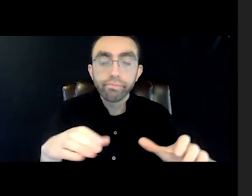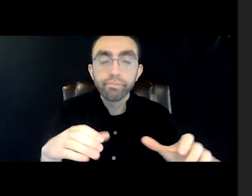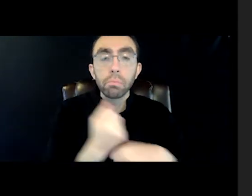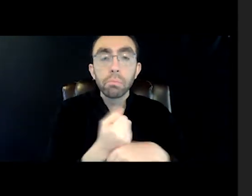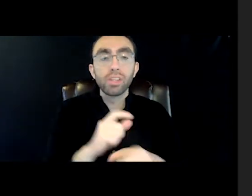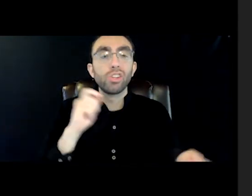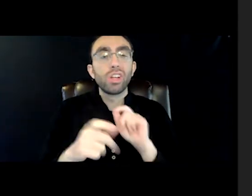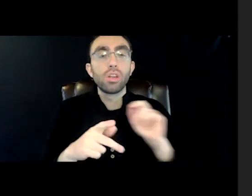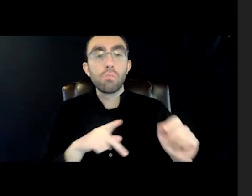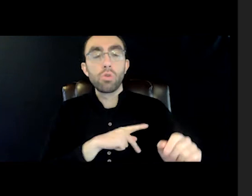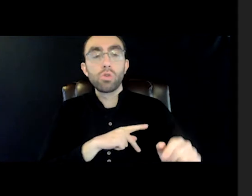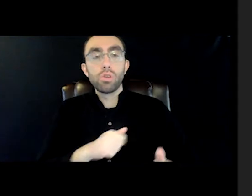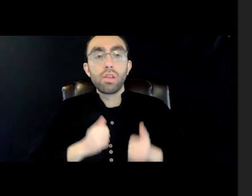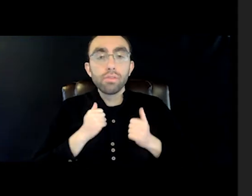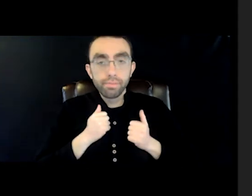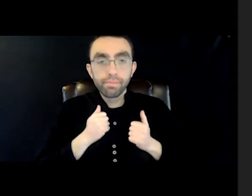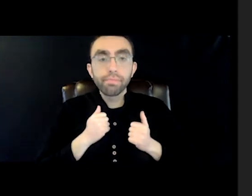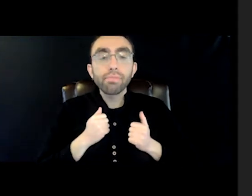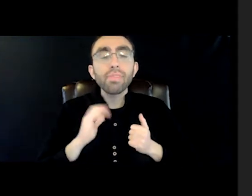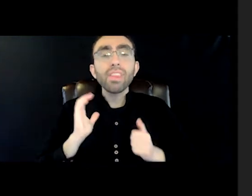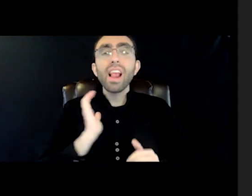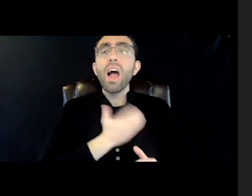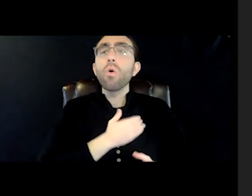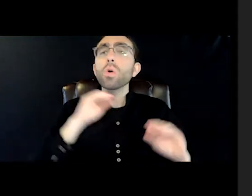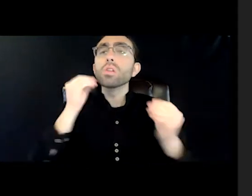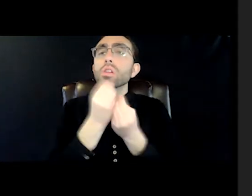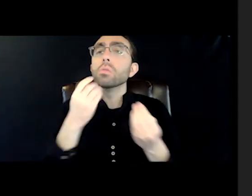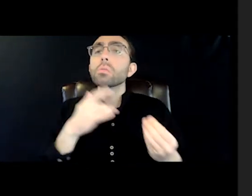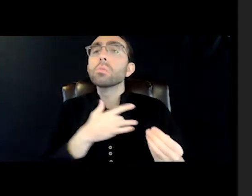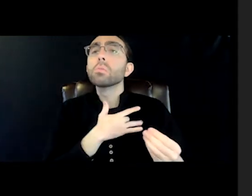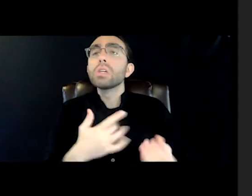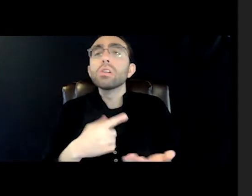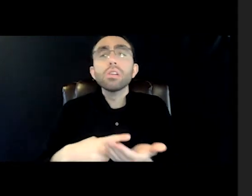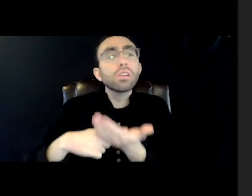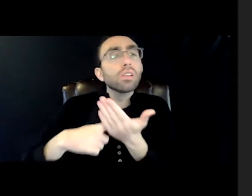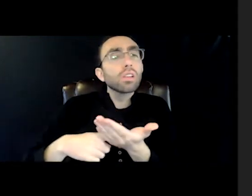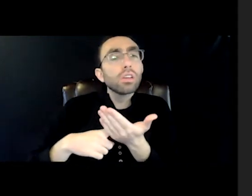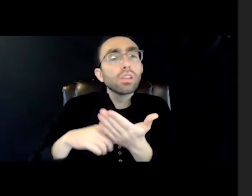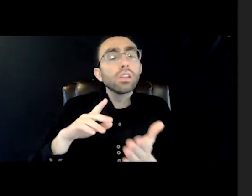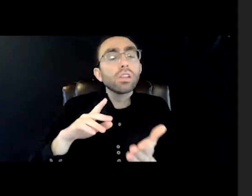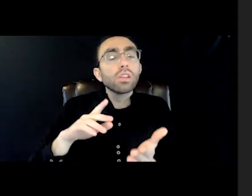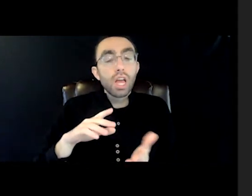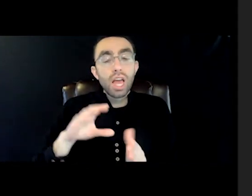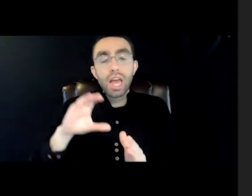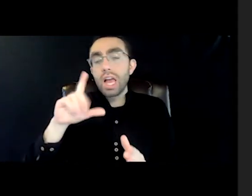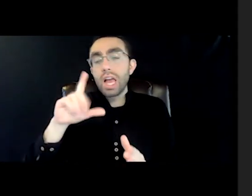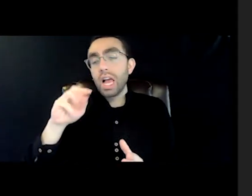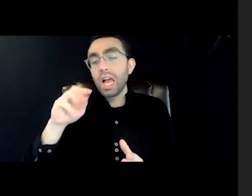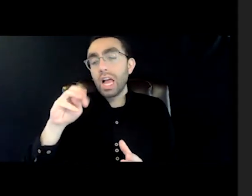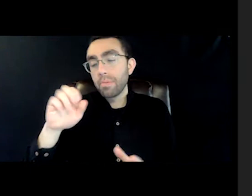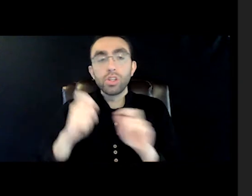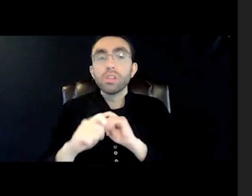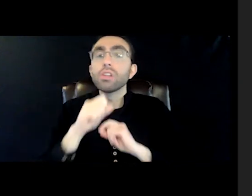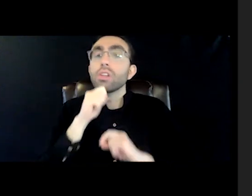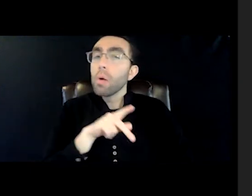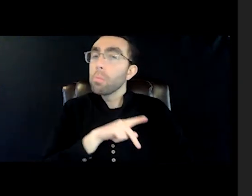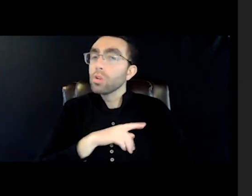So we talk a lot about how climate change is not a personal failing, and instead climate change is a